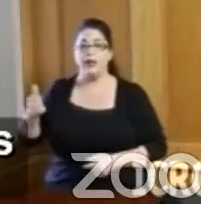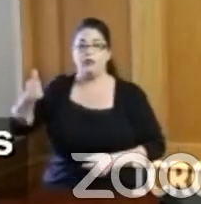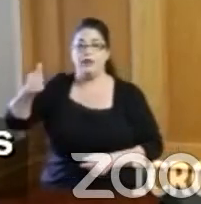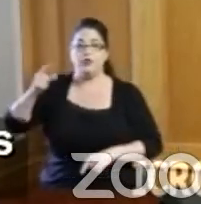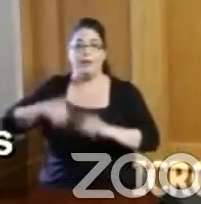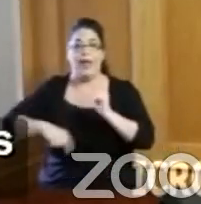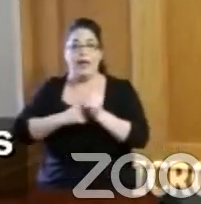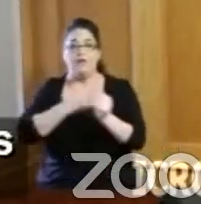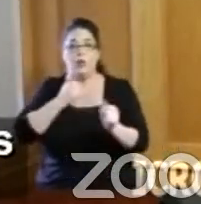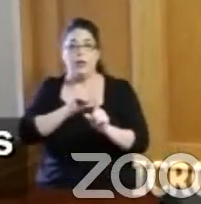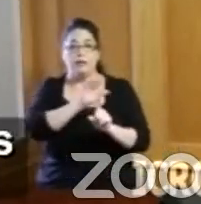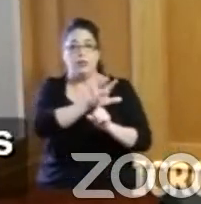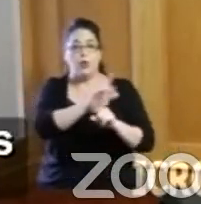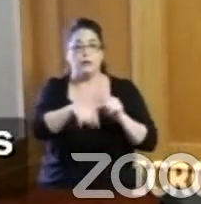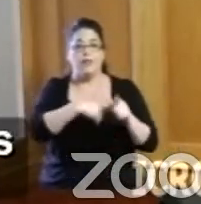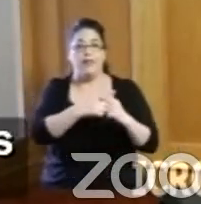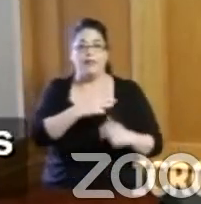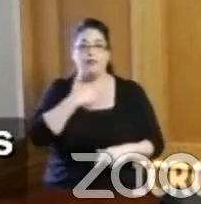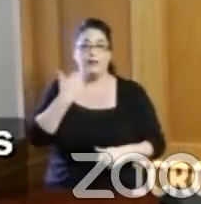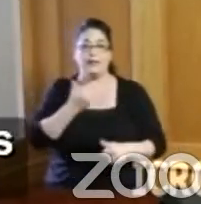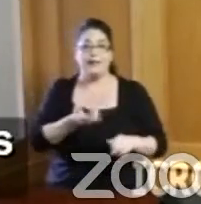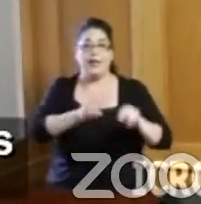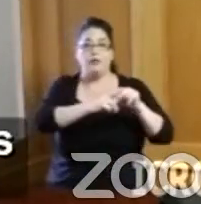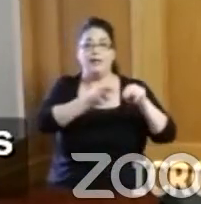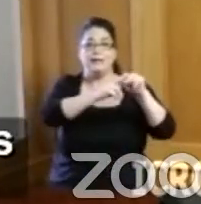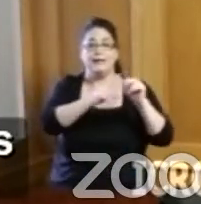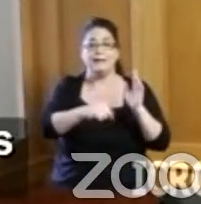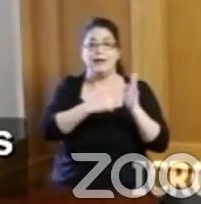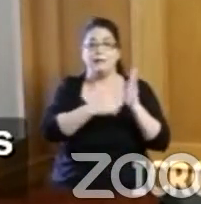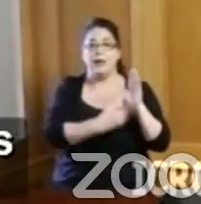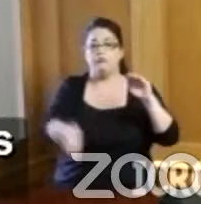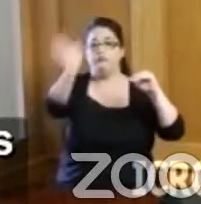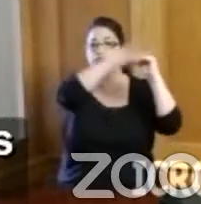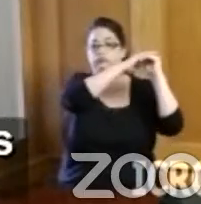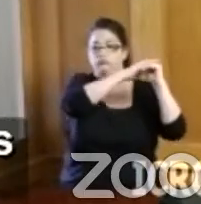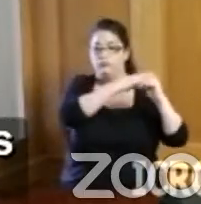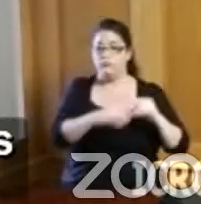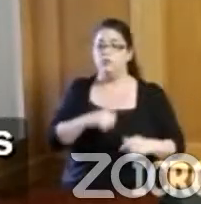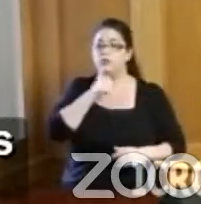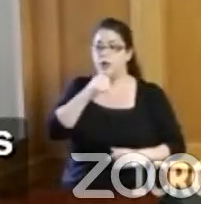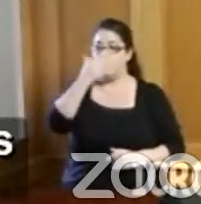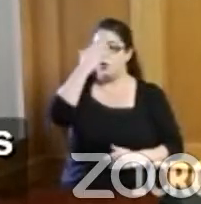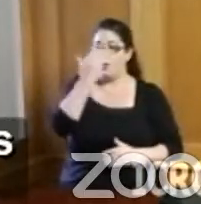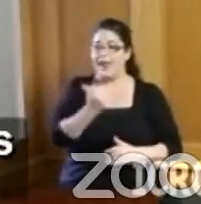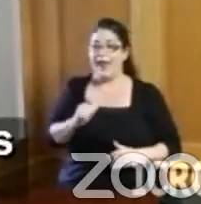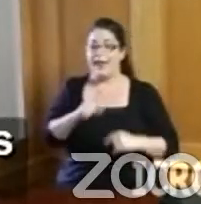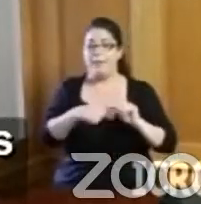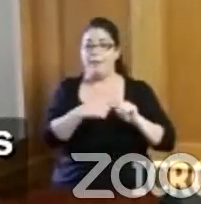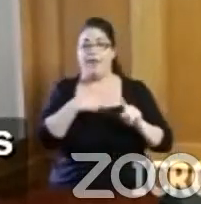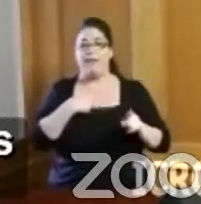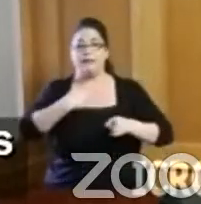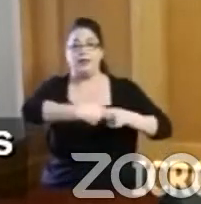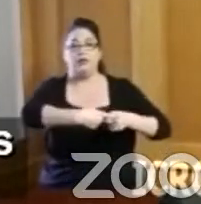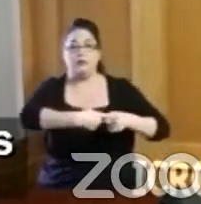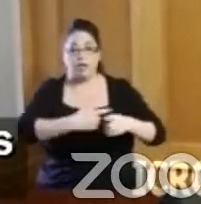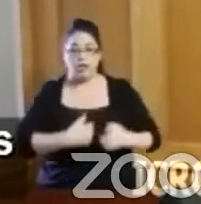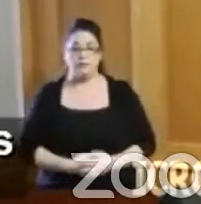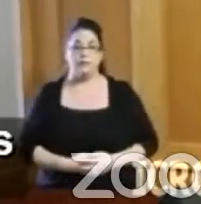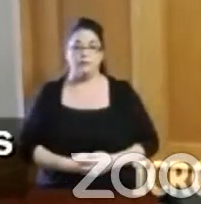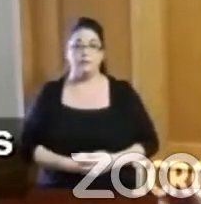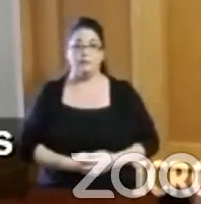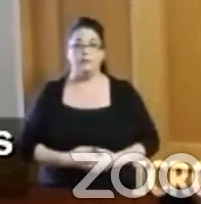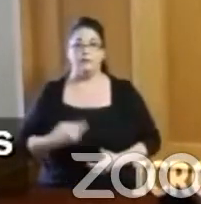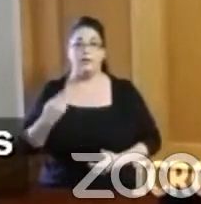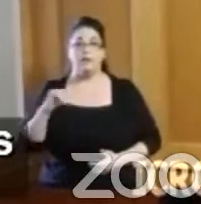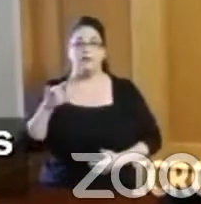the exposure, then the risk increases sometimes dramatically. And we don't know anything about this intersection. The Harrison